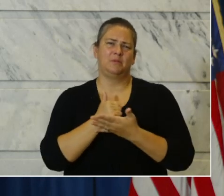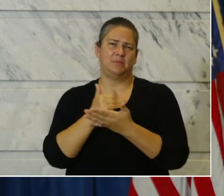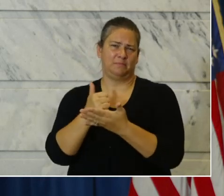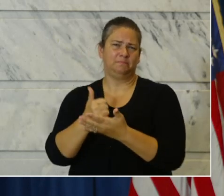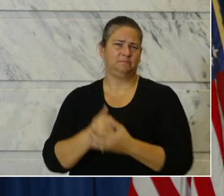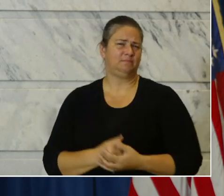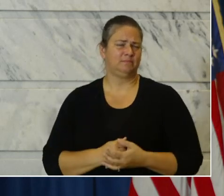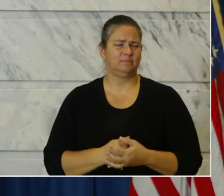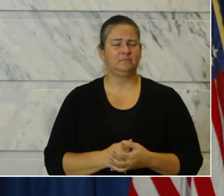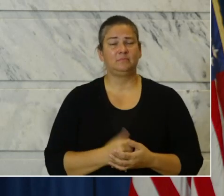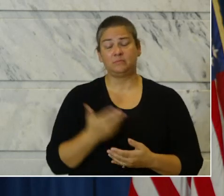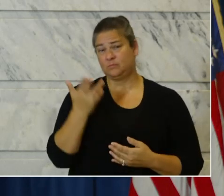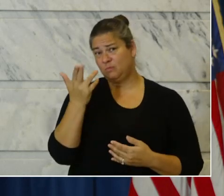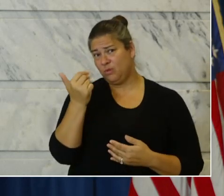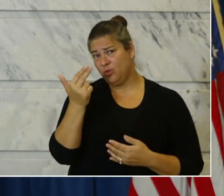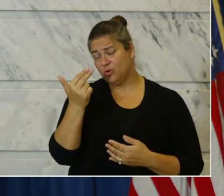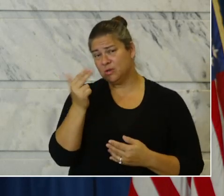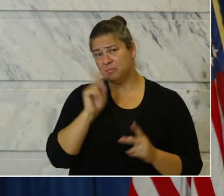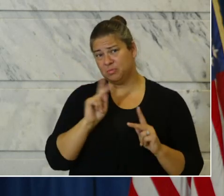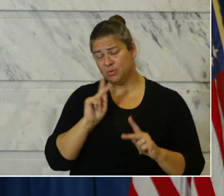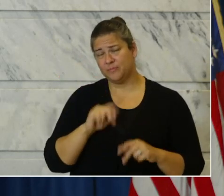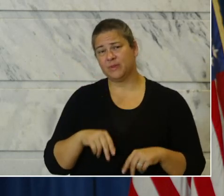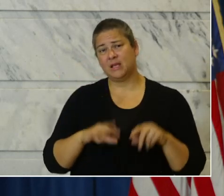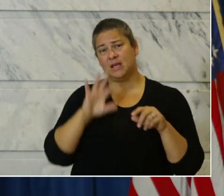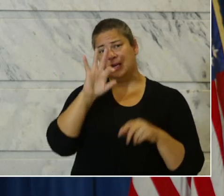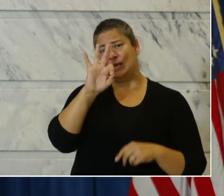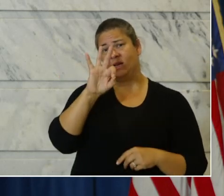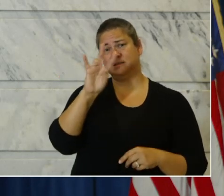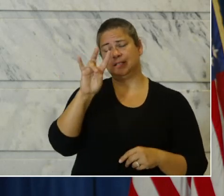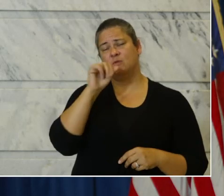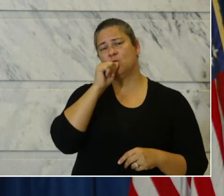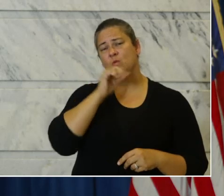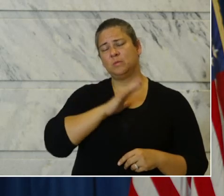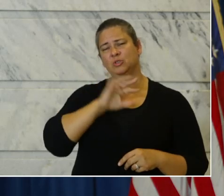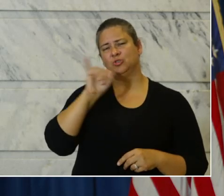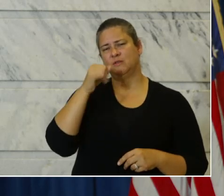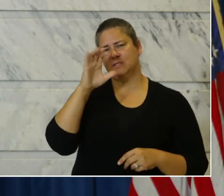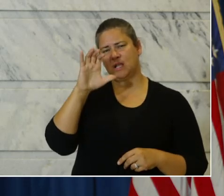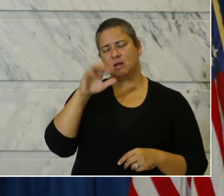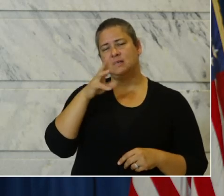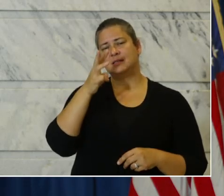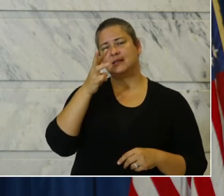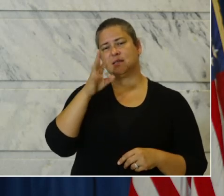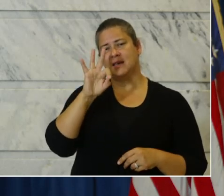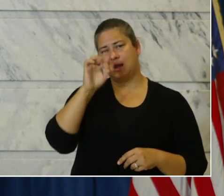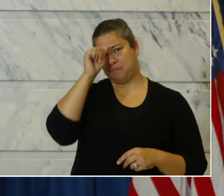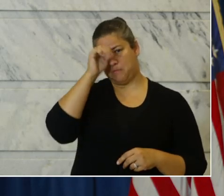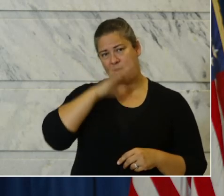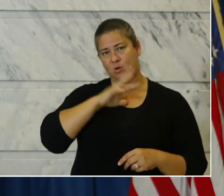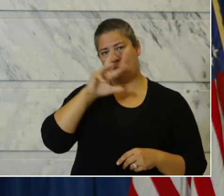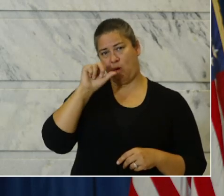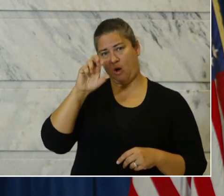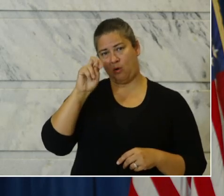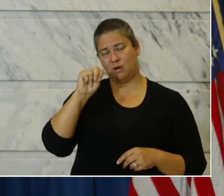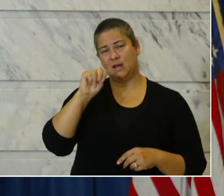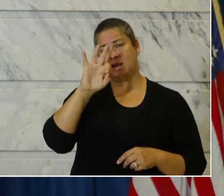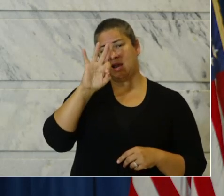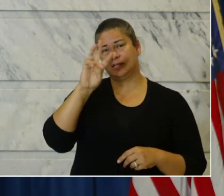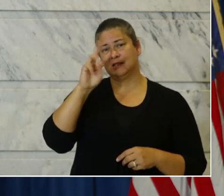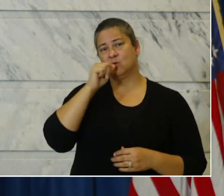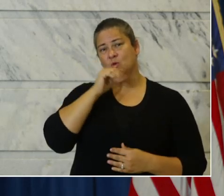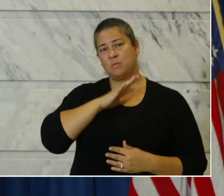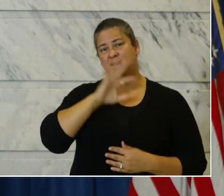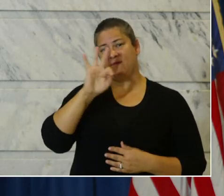today include a 97-year-old woman from Jefferson, a 69-year-old man from Warren, a 96-year-old woman